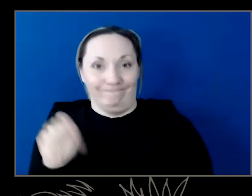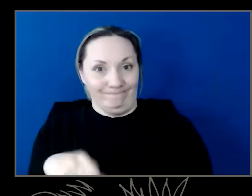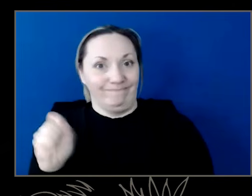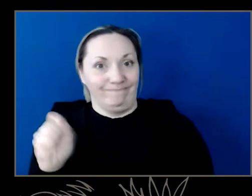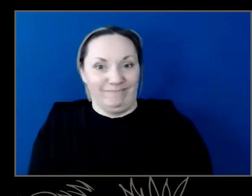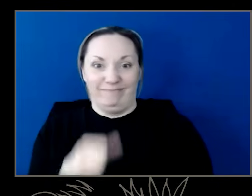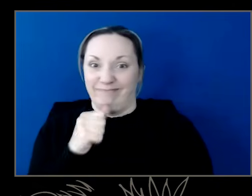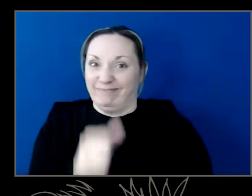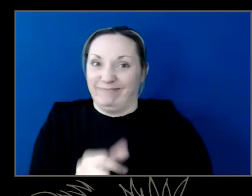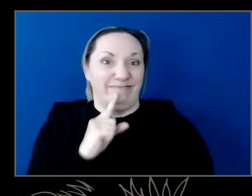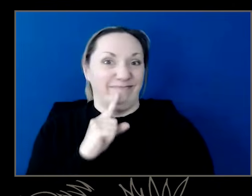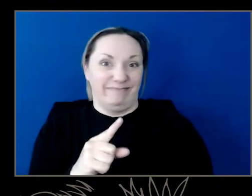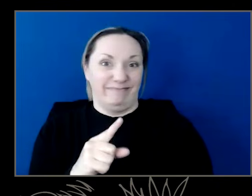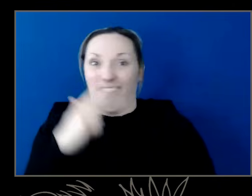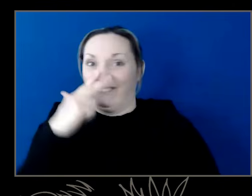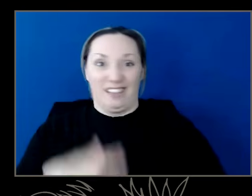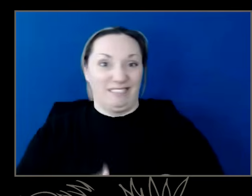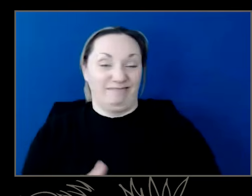Not really fun.